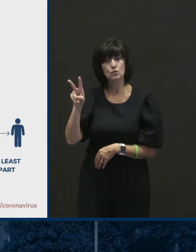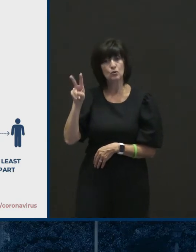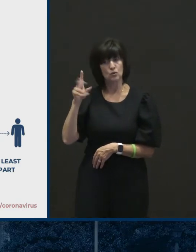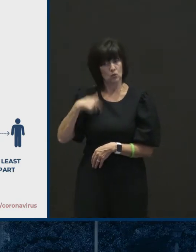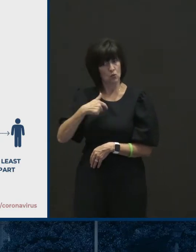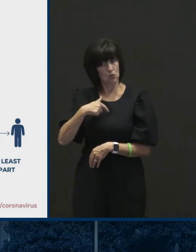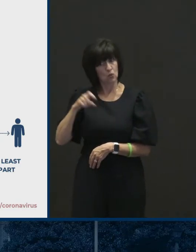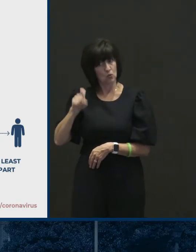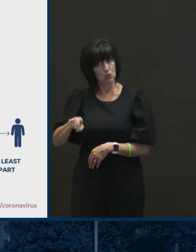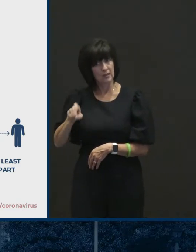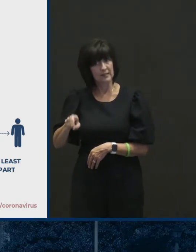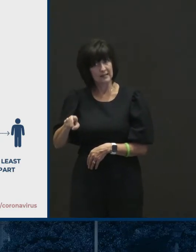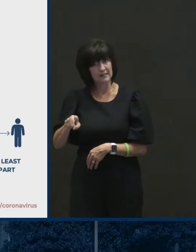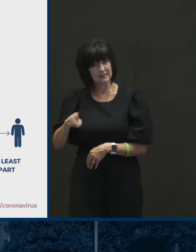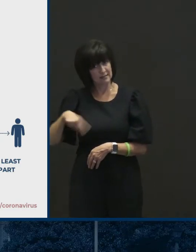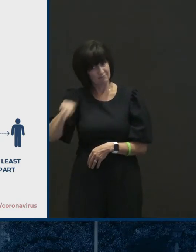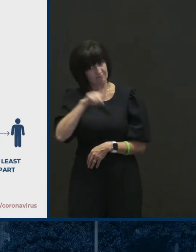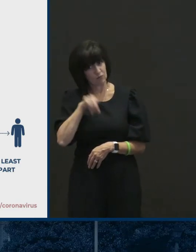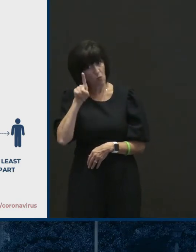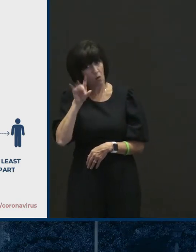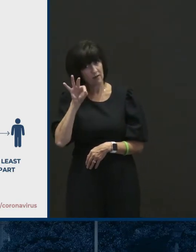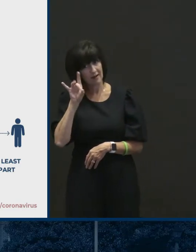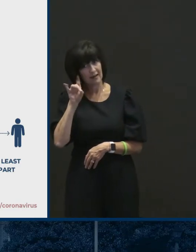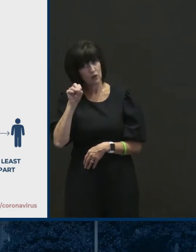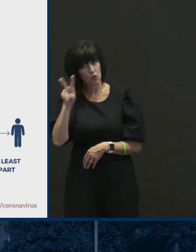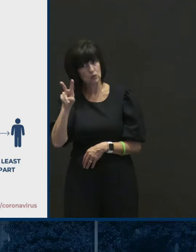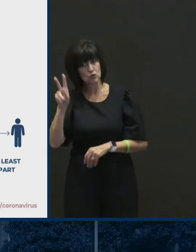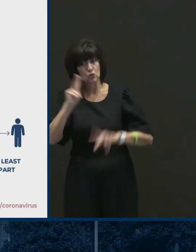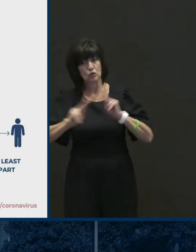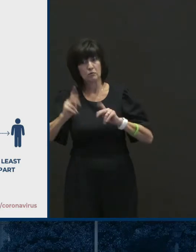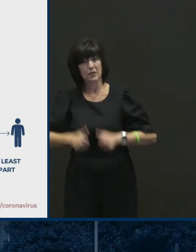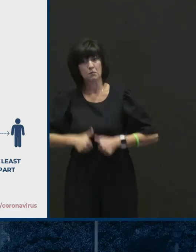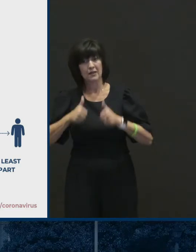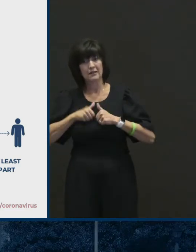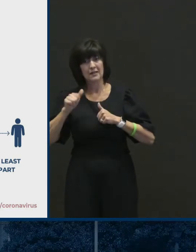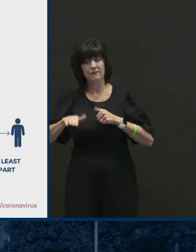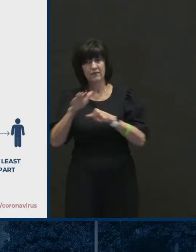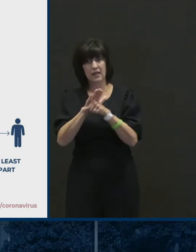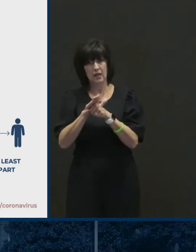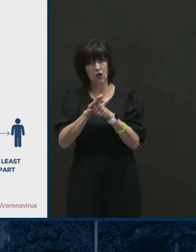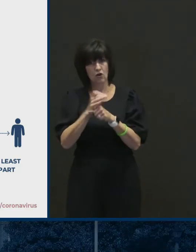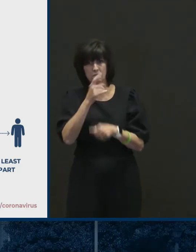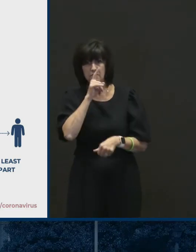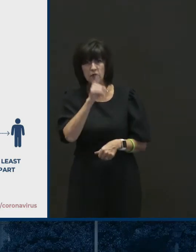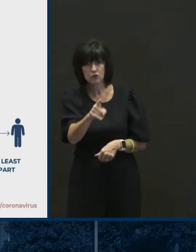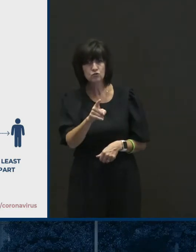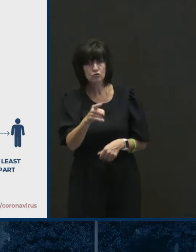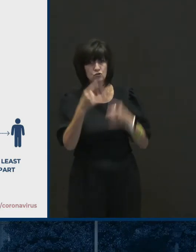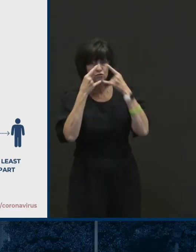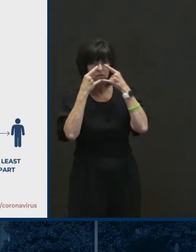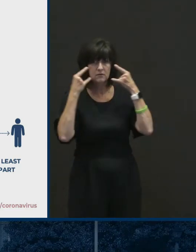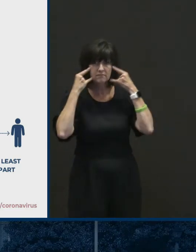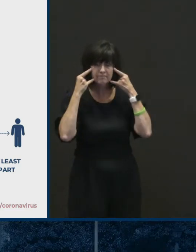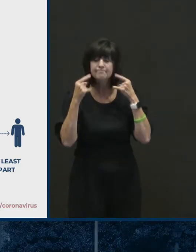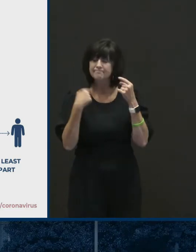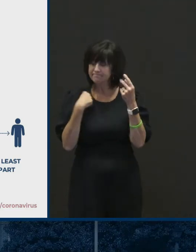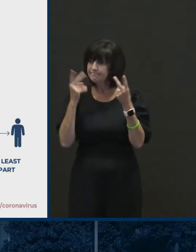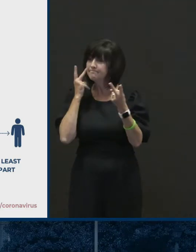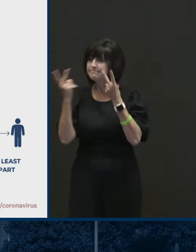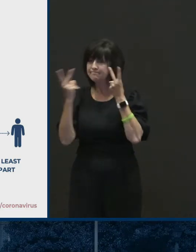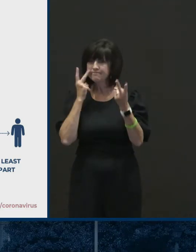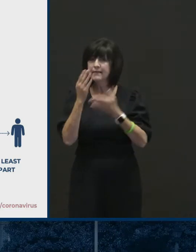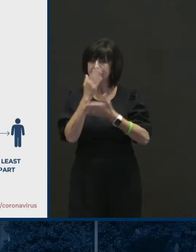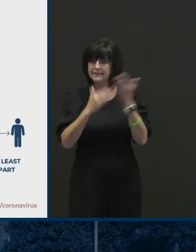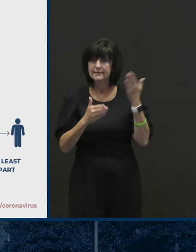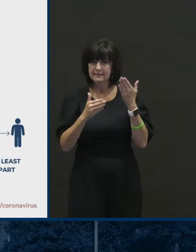plate, 19802ers, and make sure we're wearing our mask. I noticed a little bit of complacency there compared to a